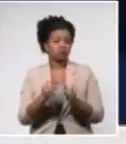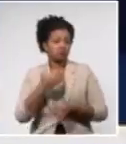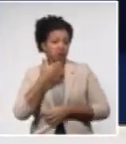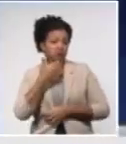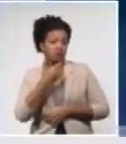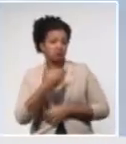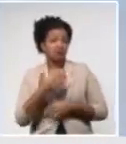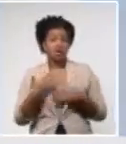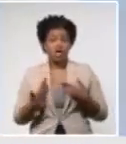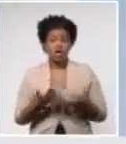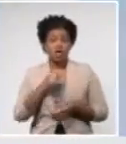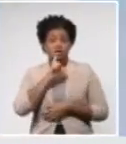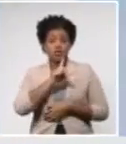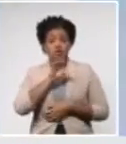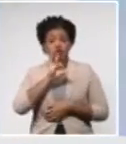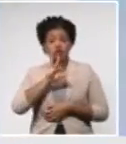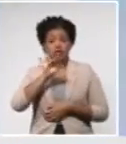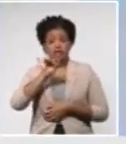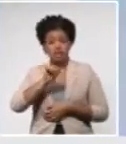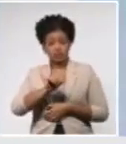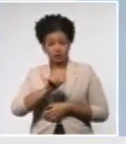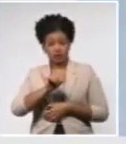that remain admitted.